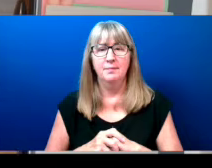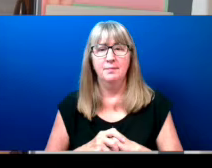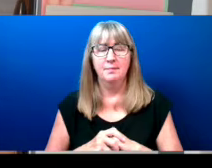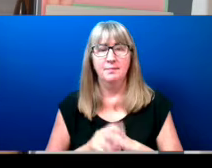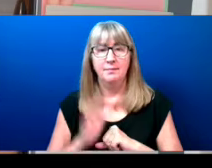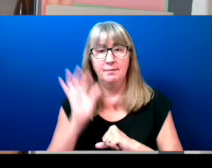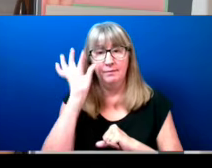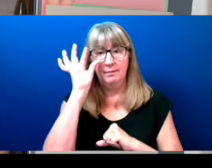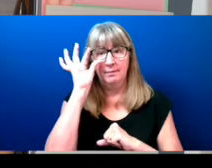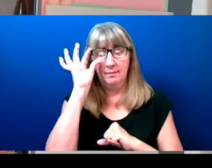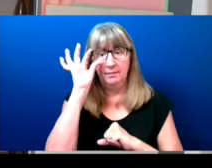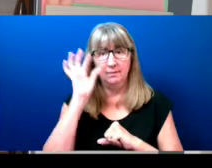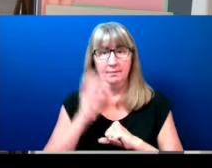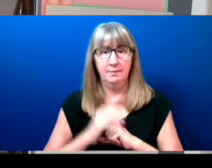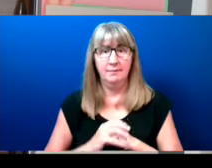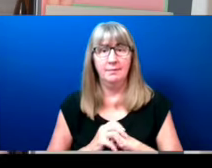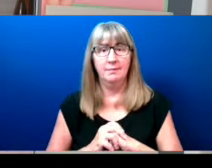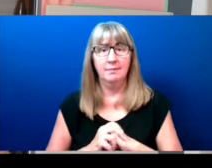specialty paper.